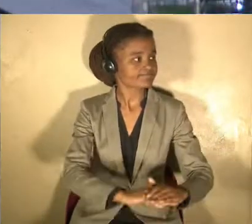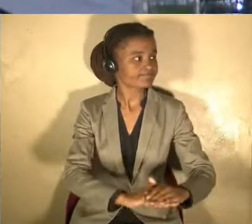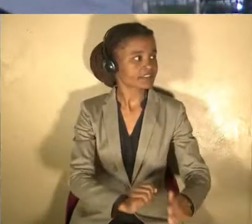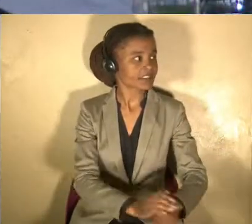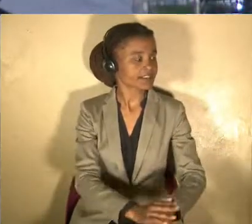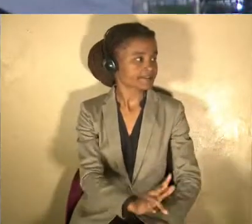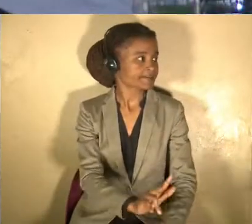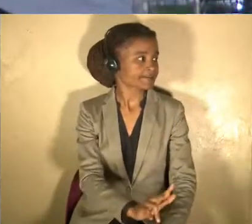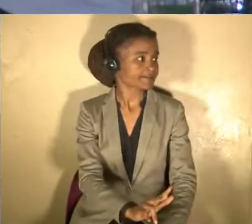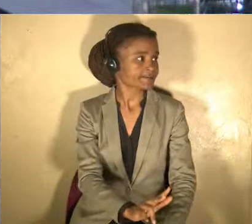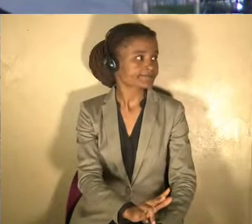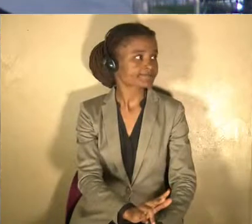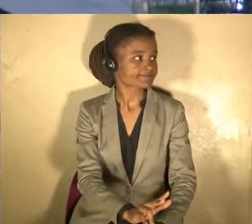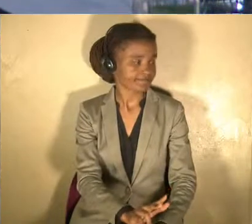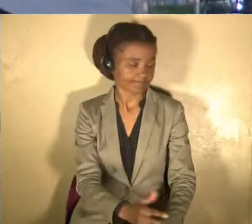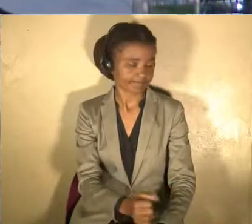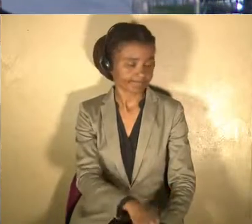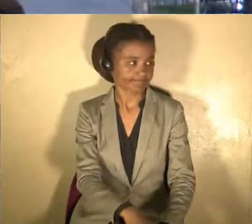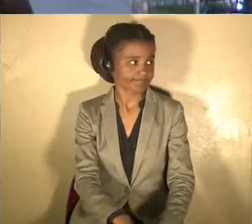Mole.